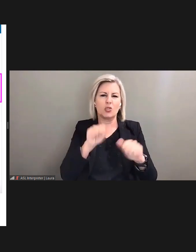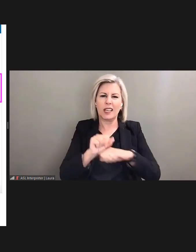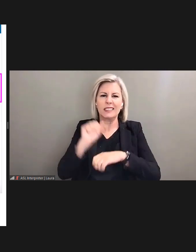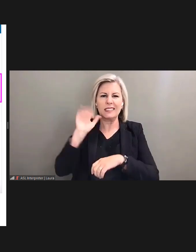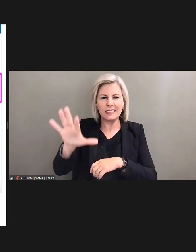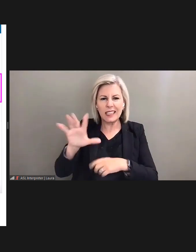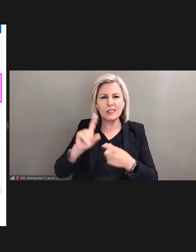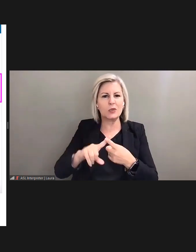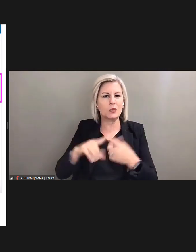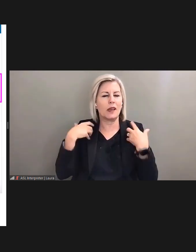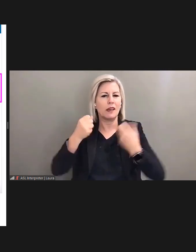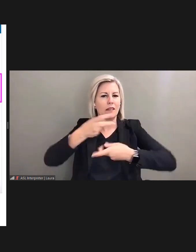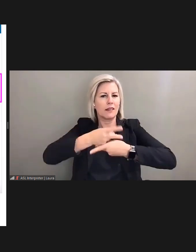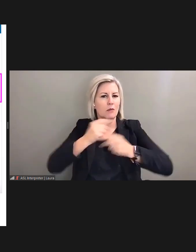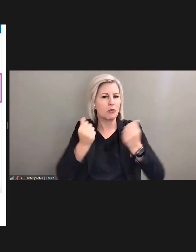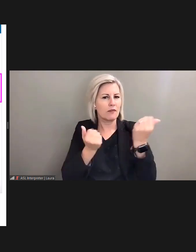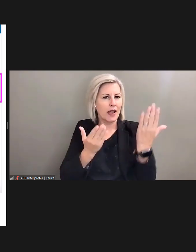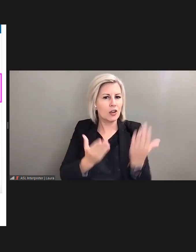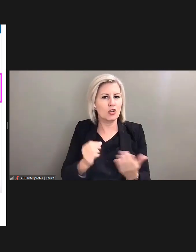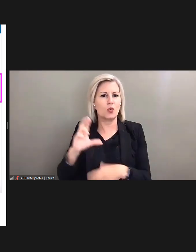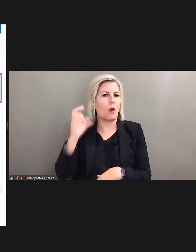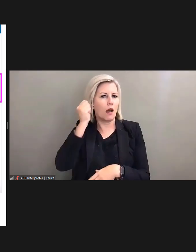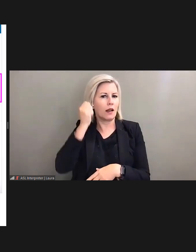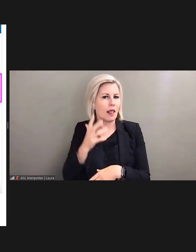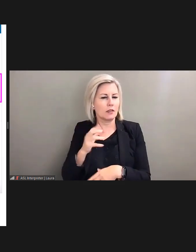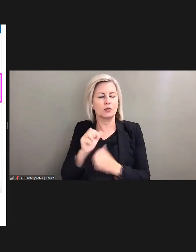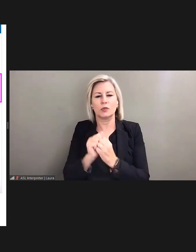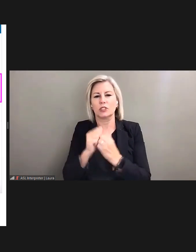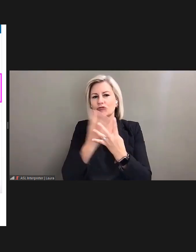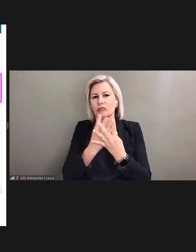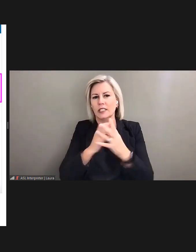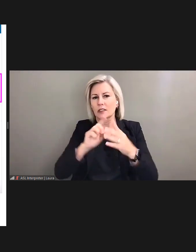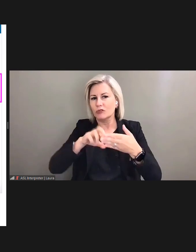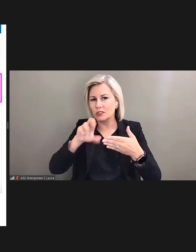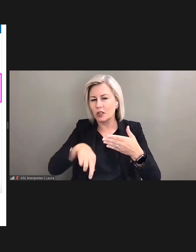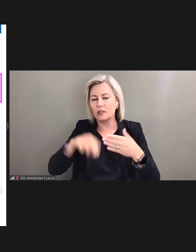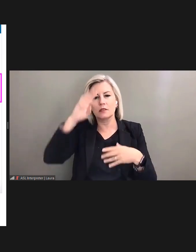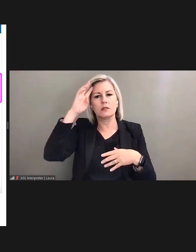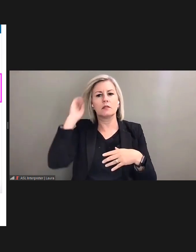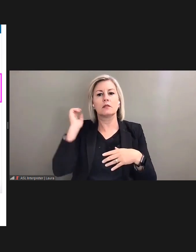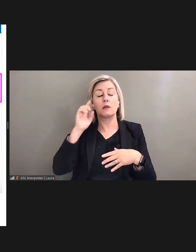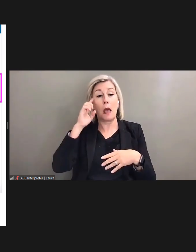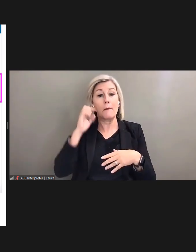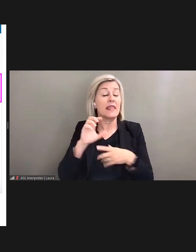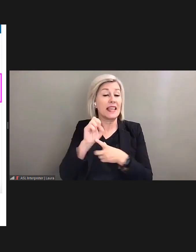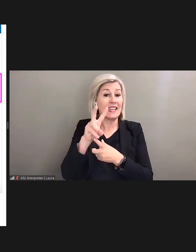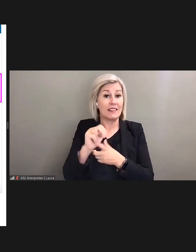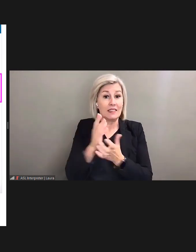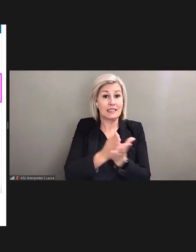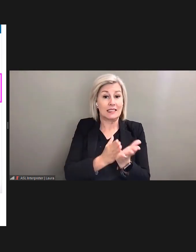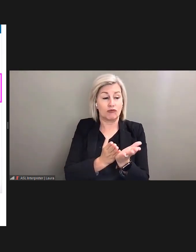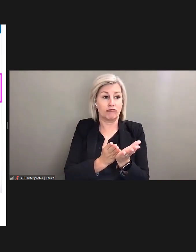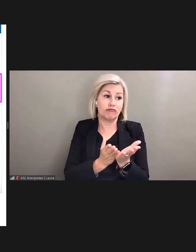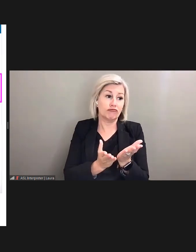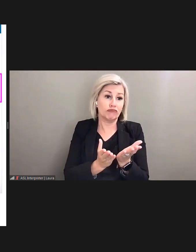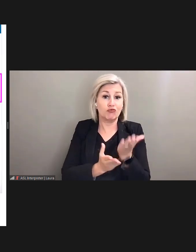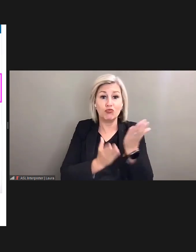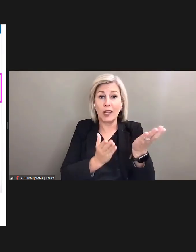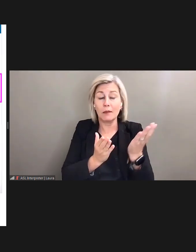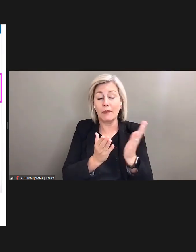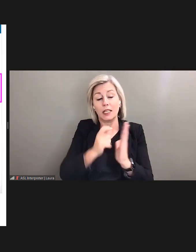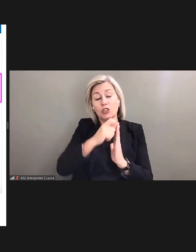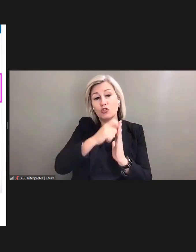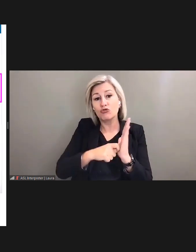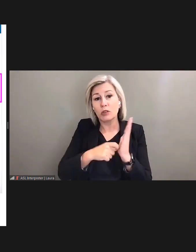to healthcare providers or audiologists with screening results, and even some recommended scripts about what to